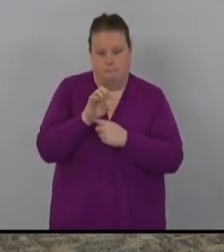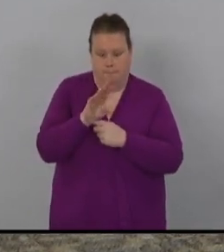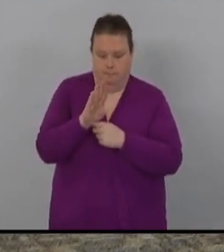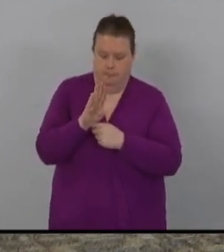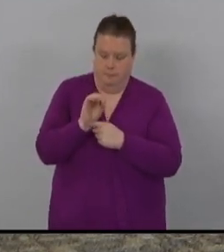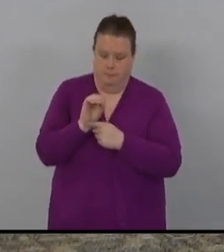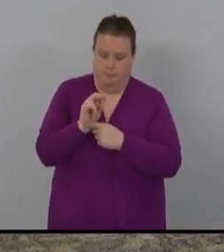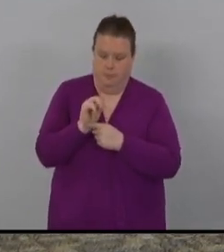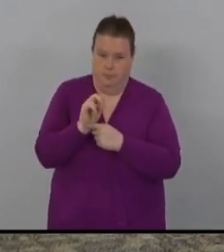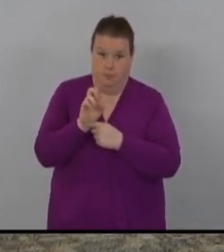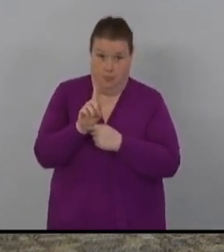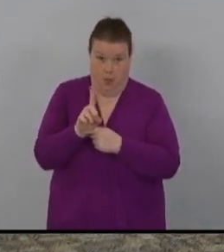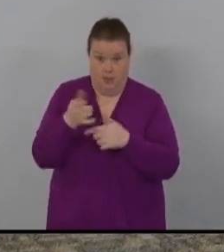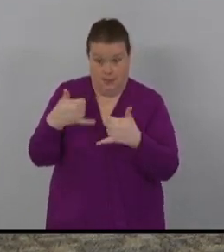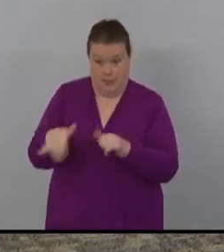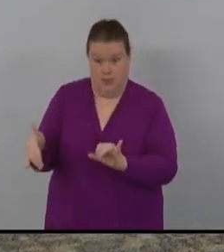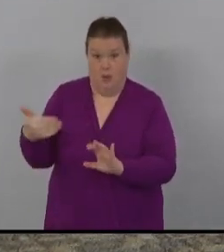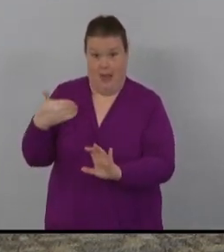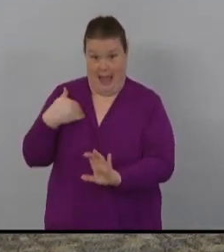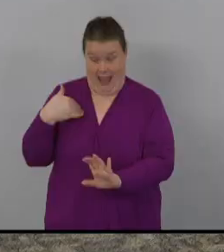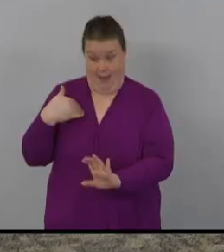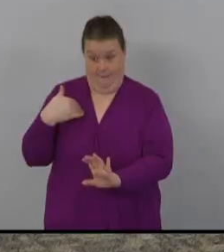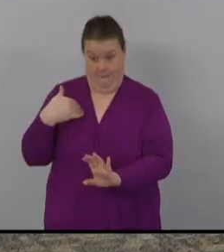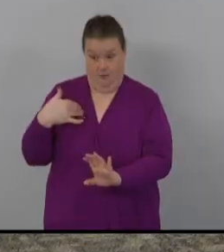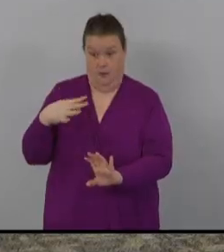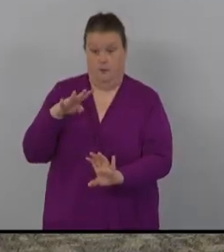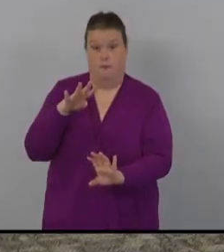still have outstanding bonds of